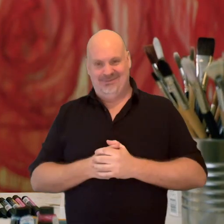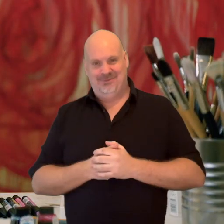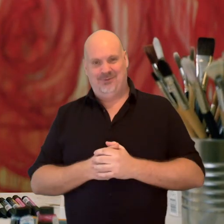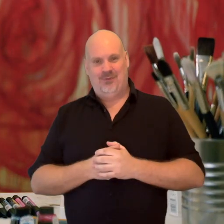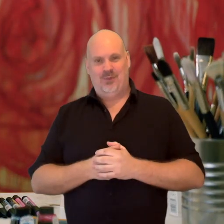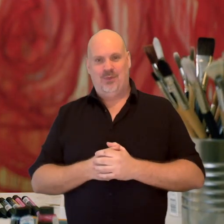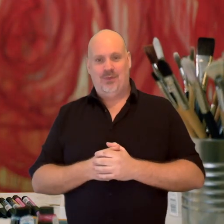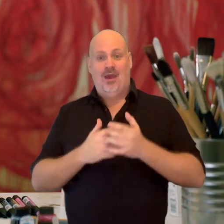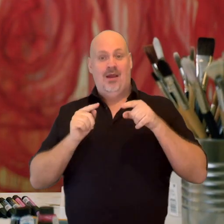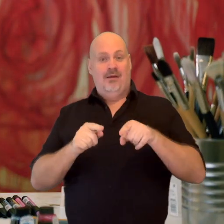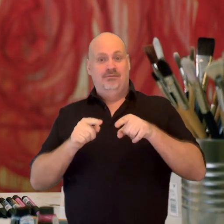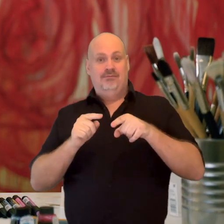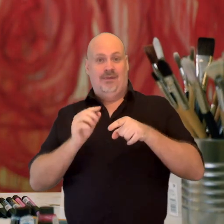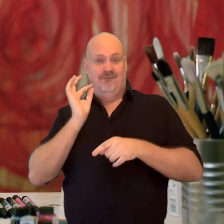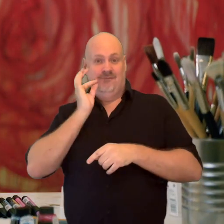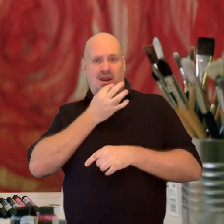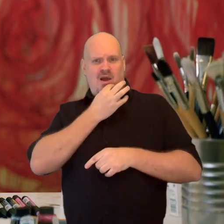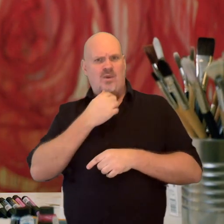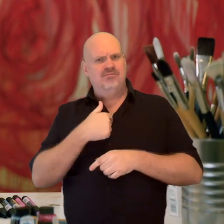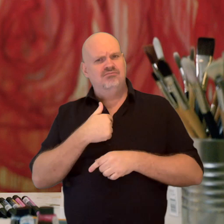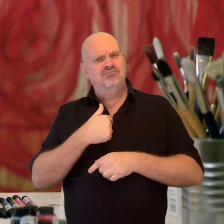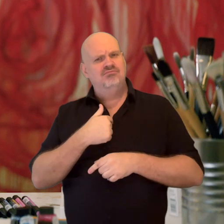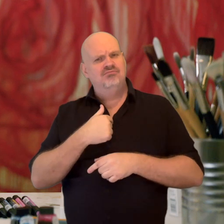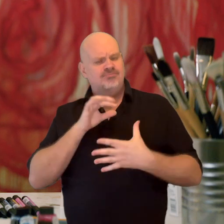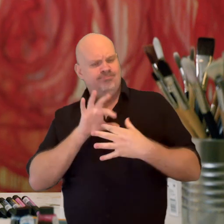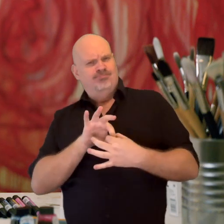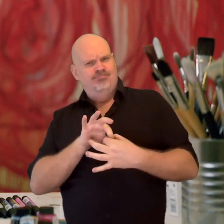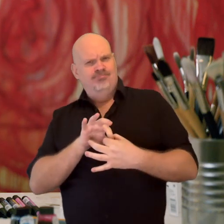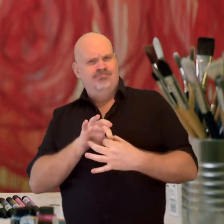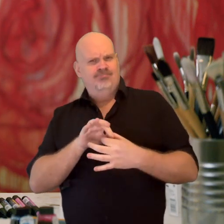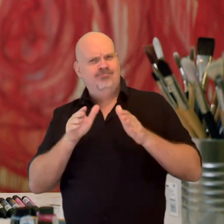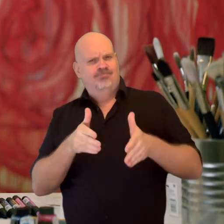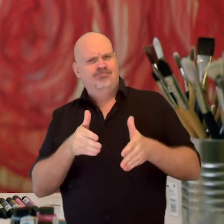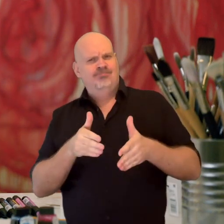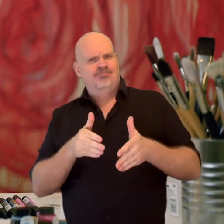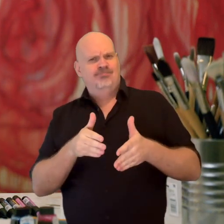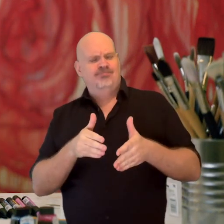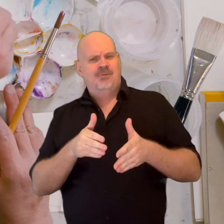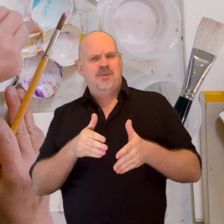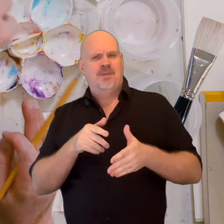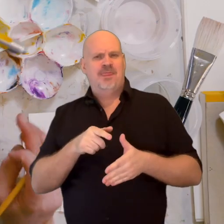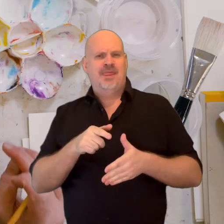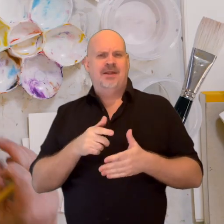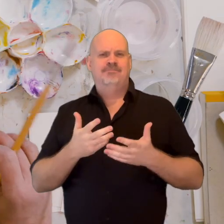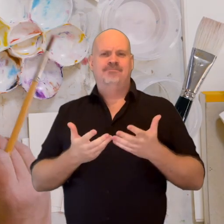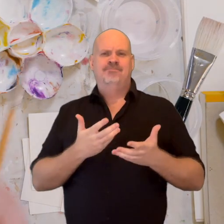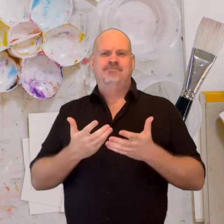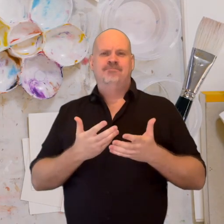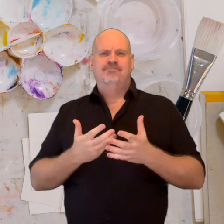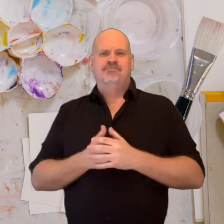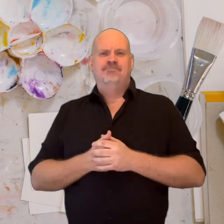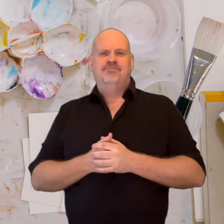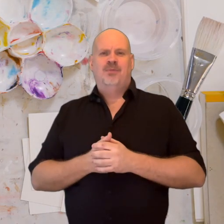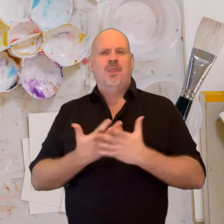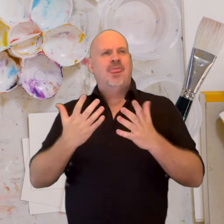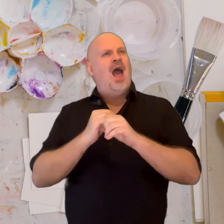Again, these flowers, I guess I'm being very true to the